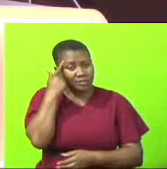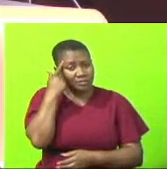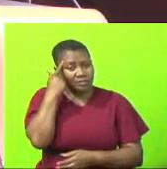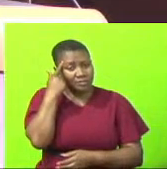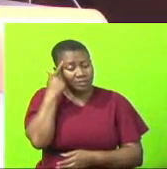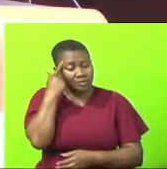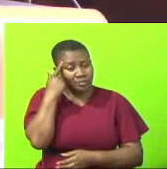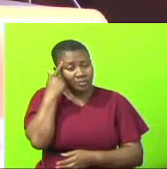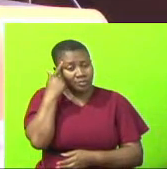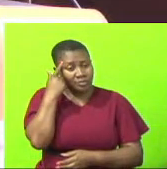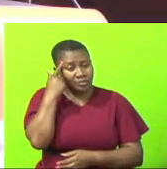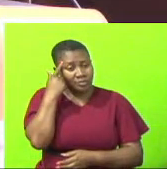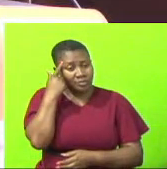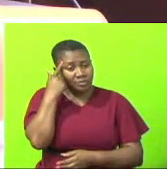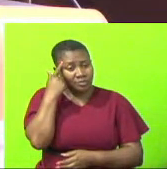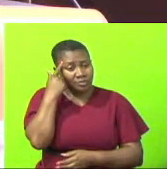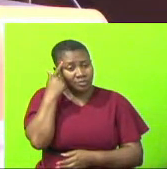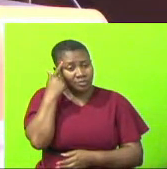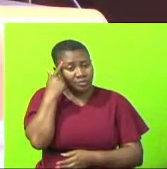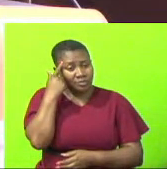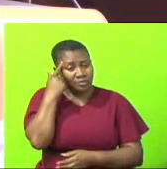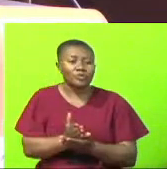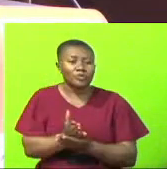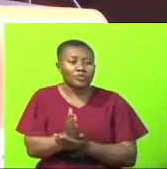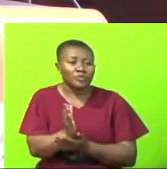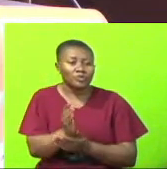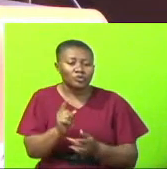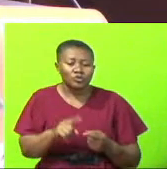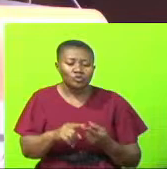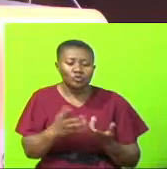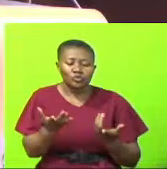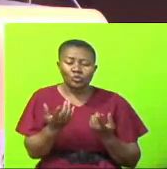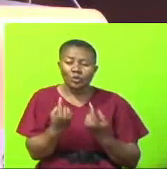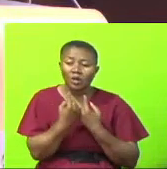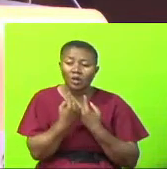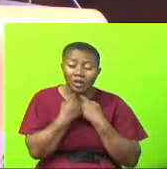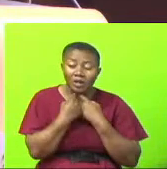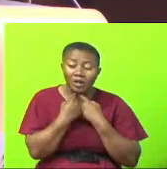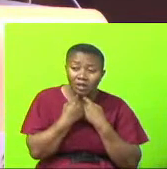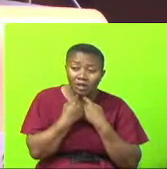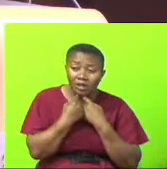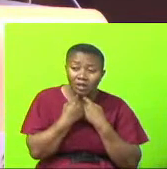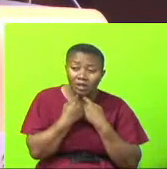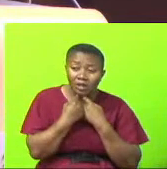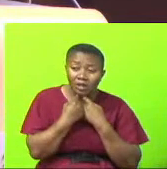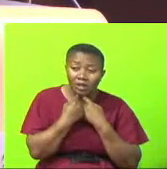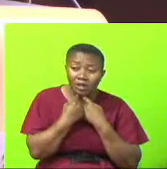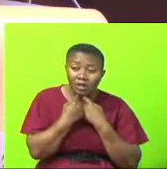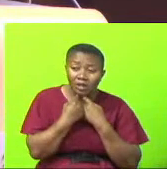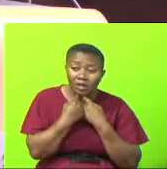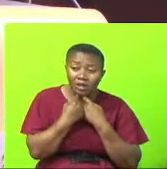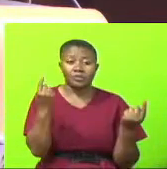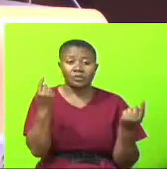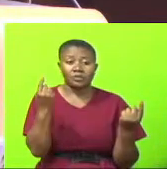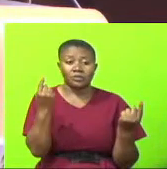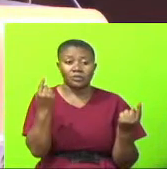or would not give you the right to pronounce on the fact that